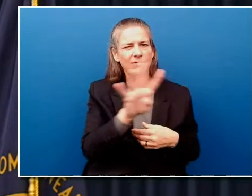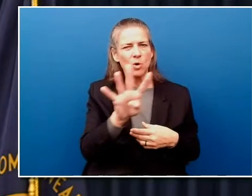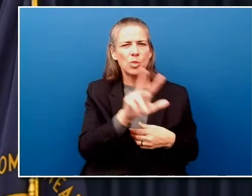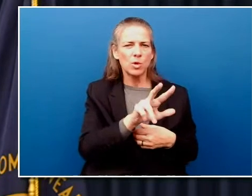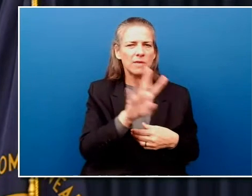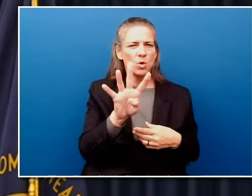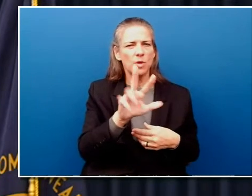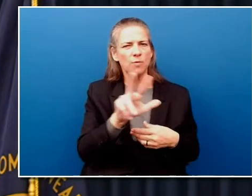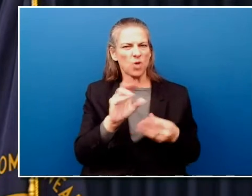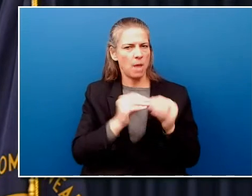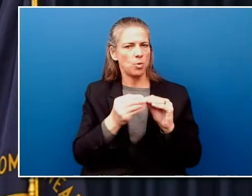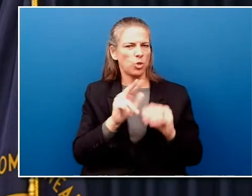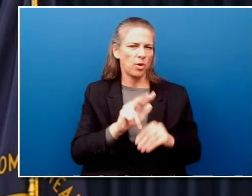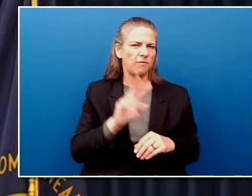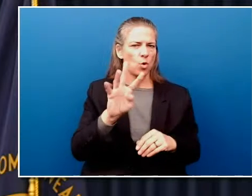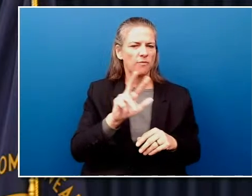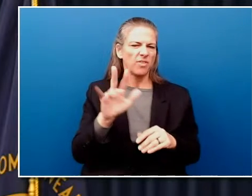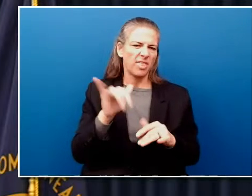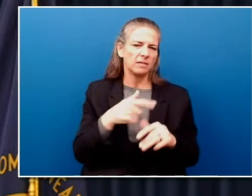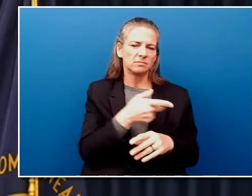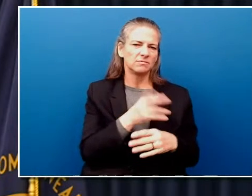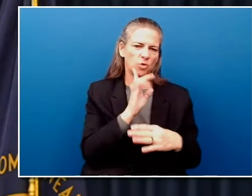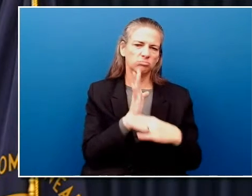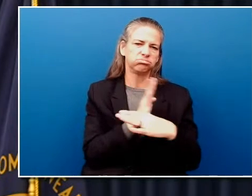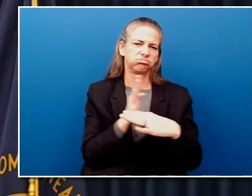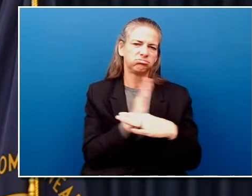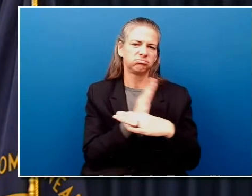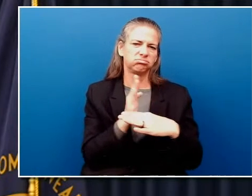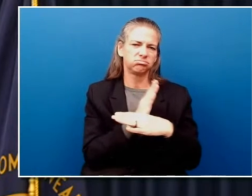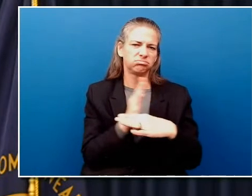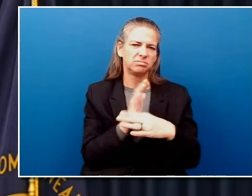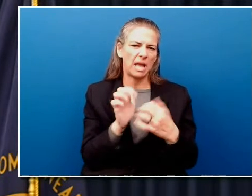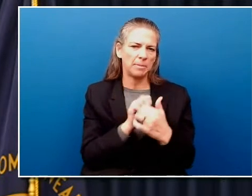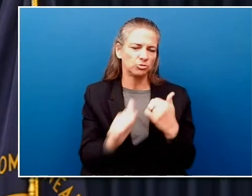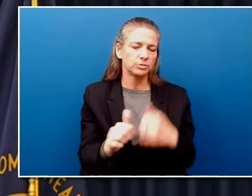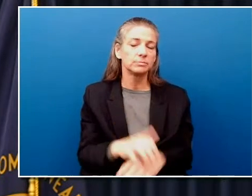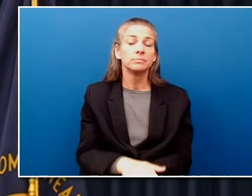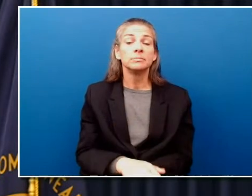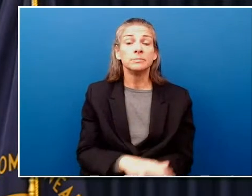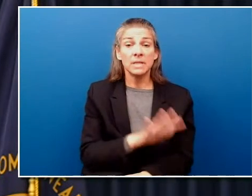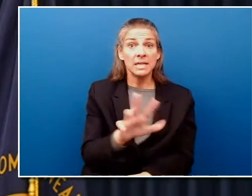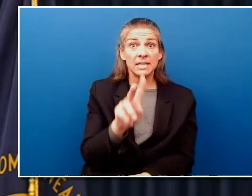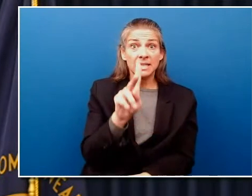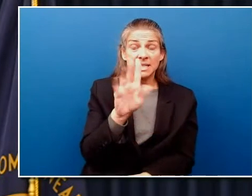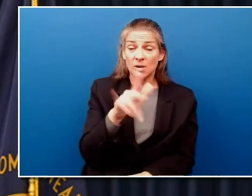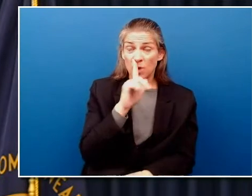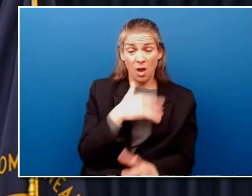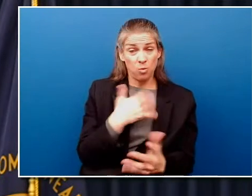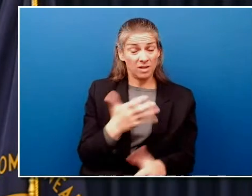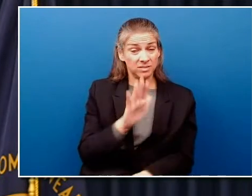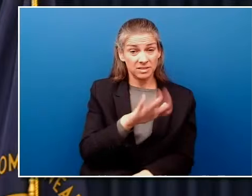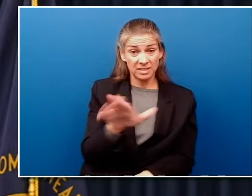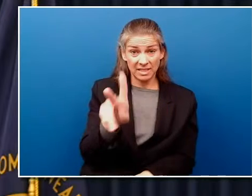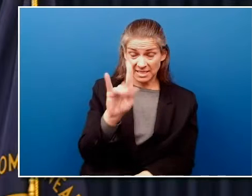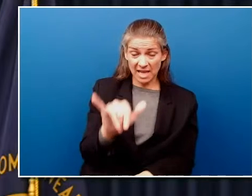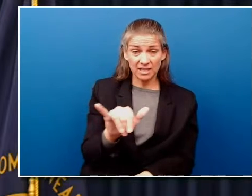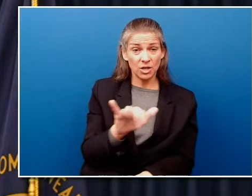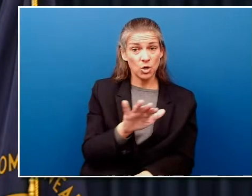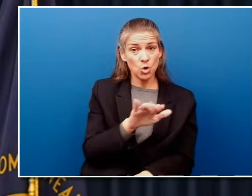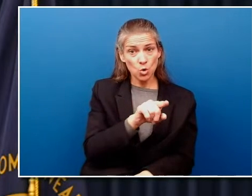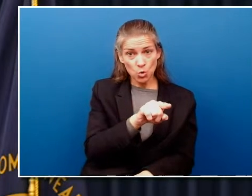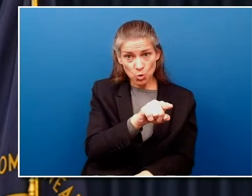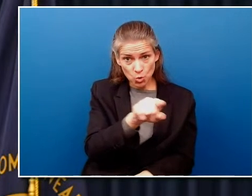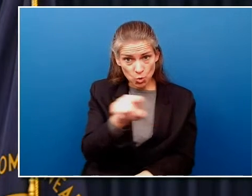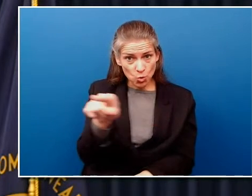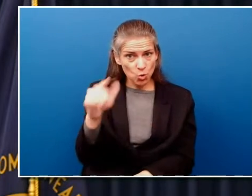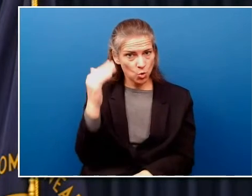want to remind Kentuckians again that it was them being weather aware, along with having so much information out